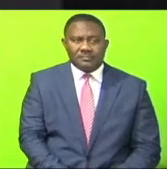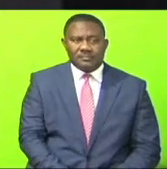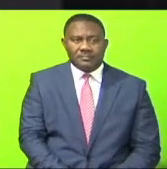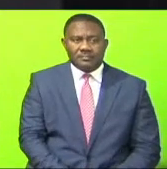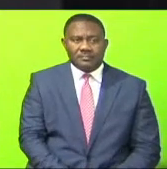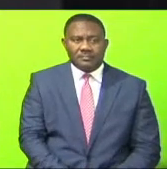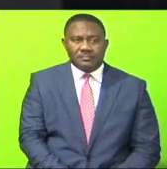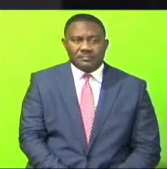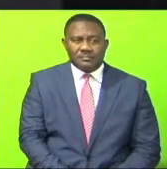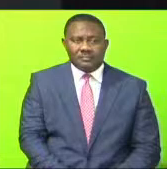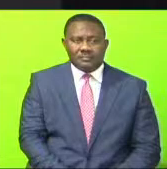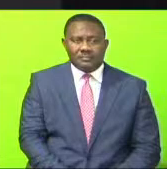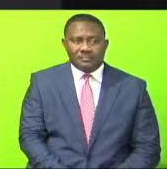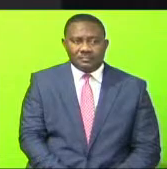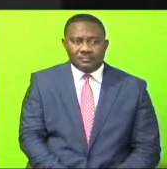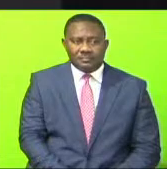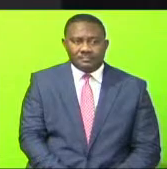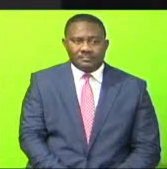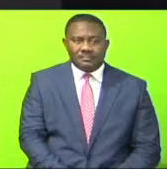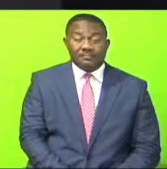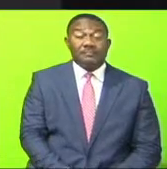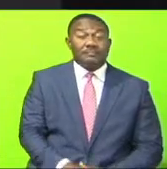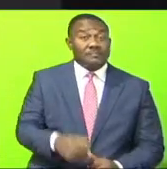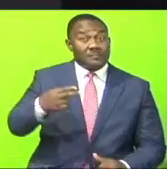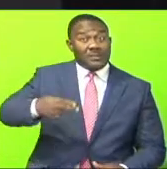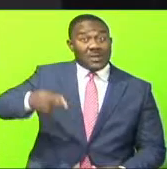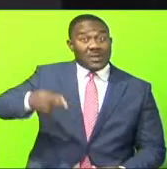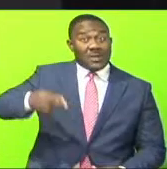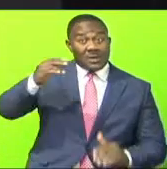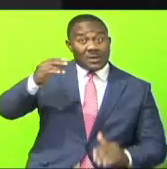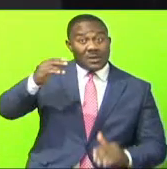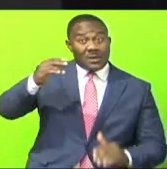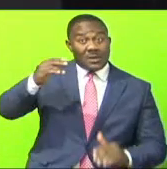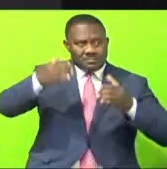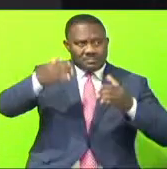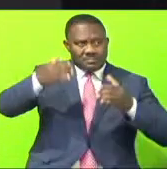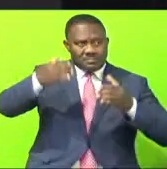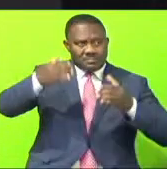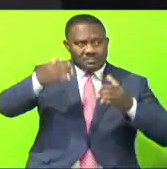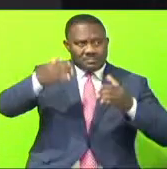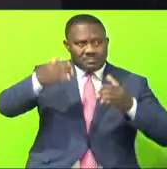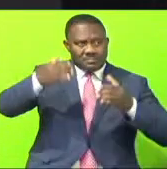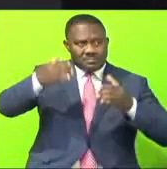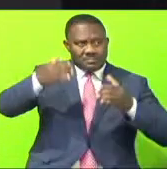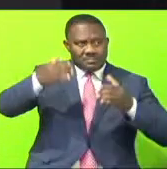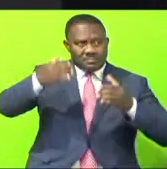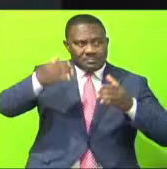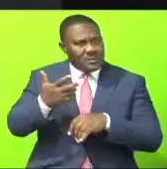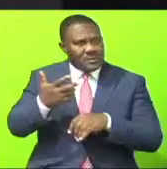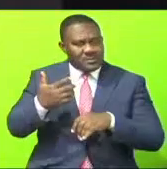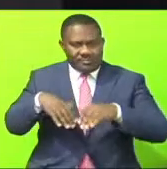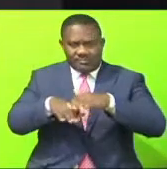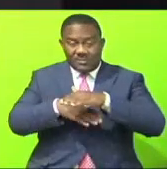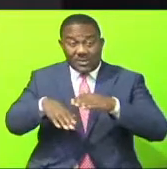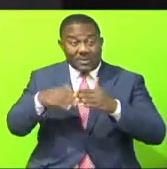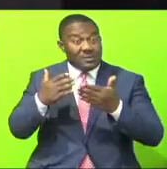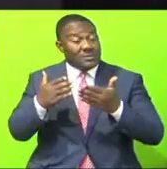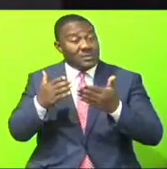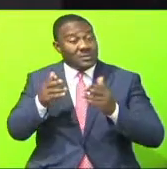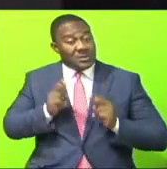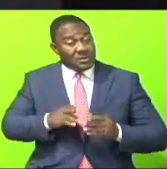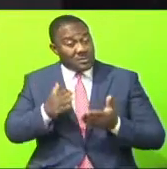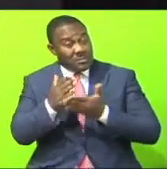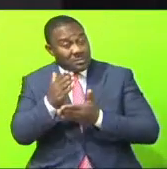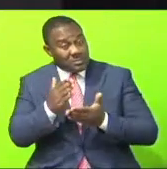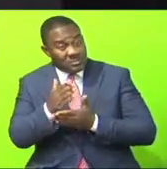Subject to the jurisdiction of the High Court in the enforcement of the fundamental human rights and freedoms as